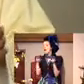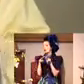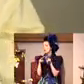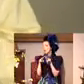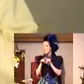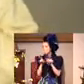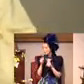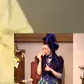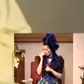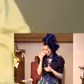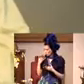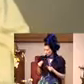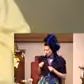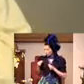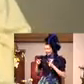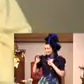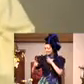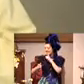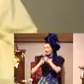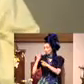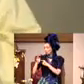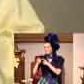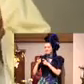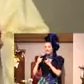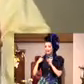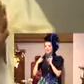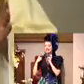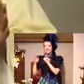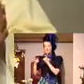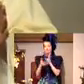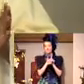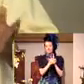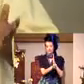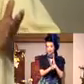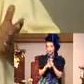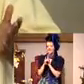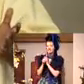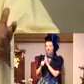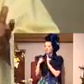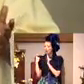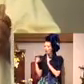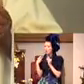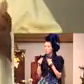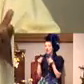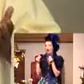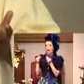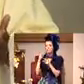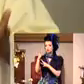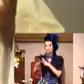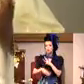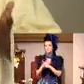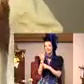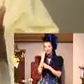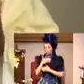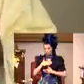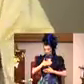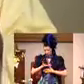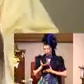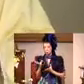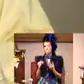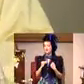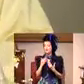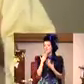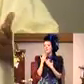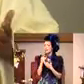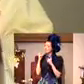that they have been given gifts and skills and talents that are always offered to the world if they're willing to accept. We thank you for those gifts